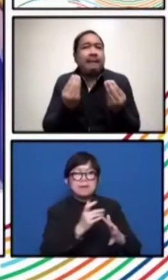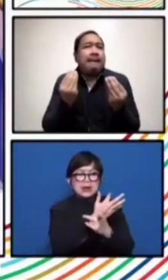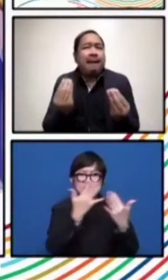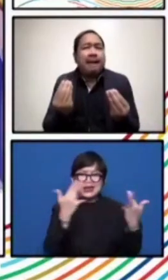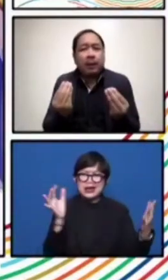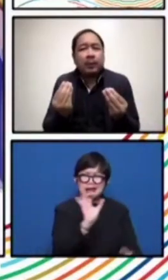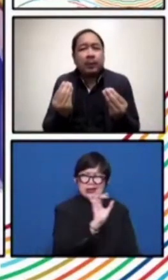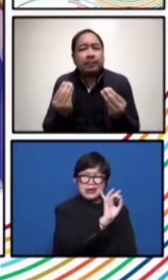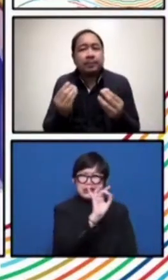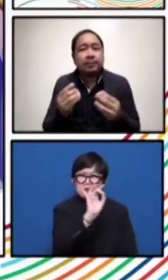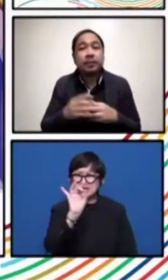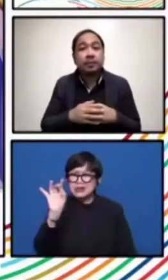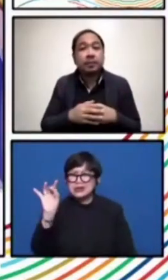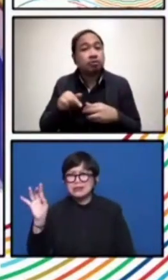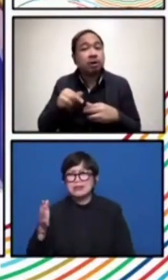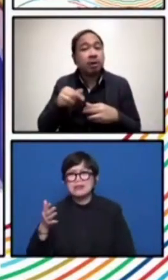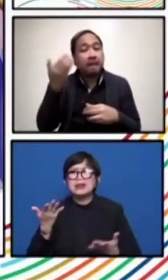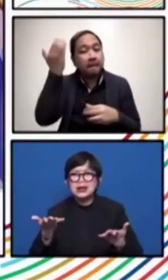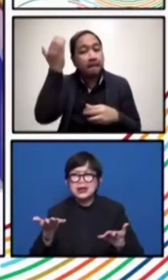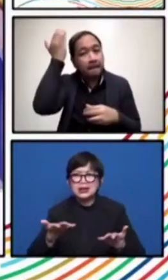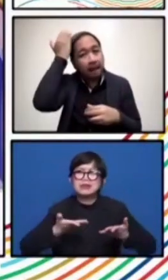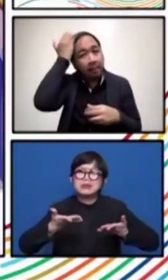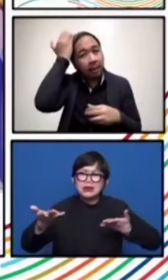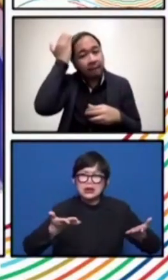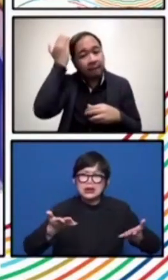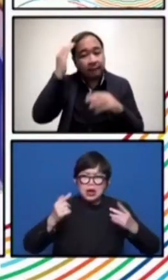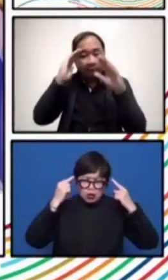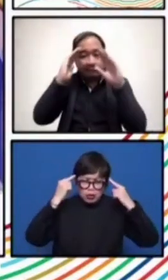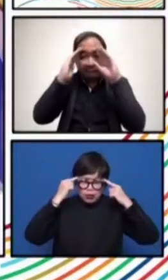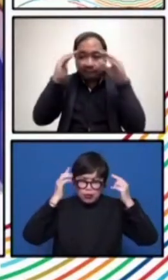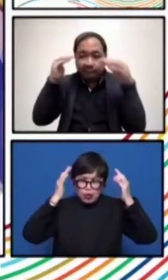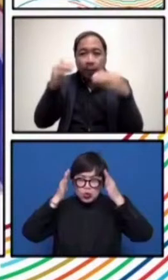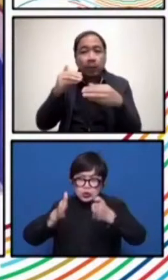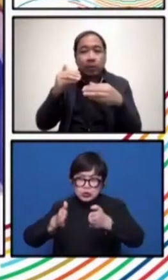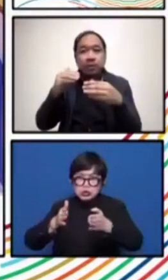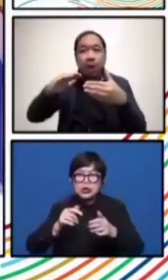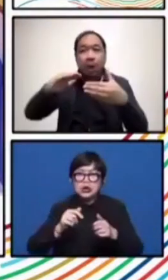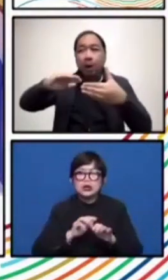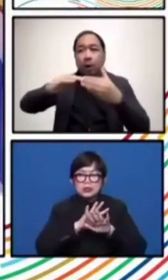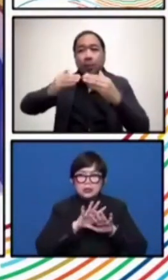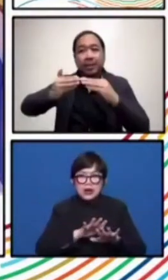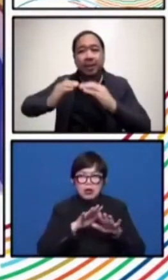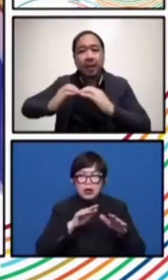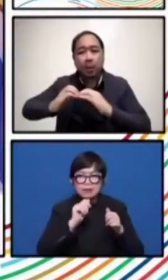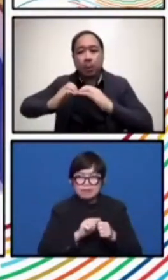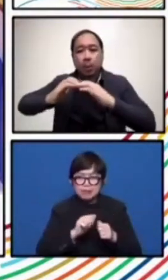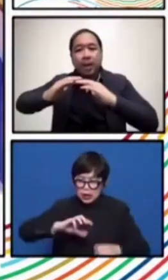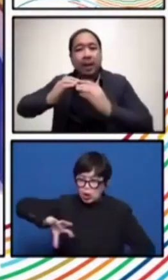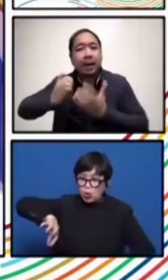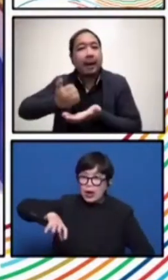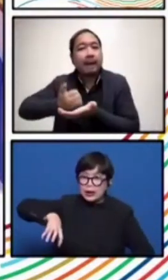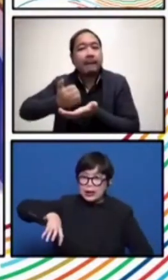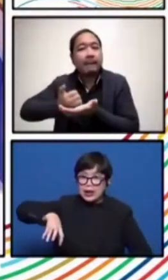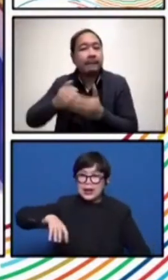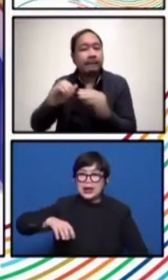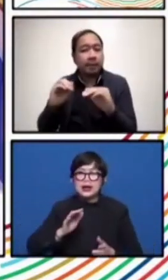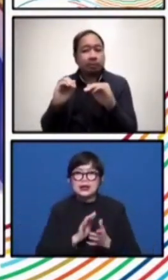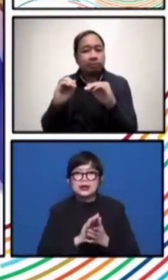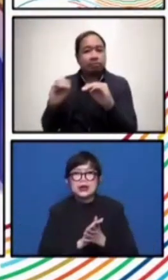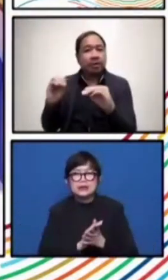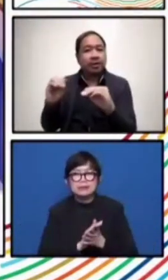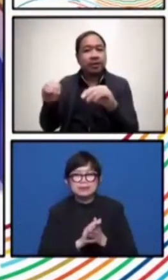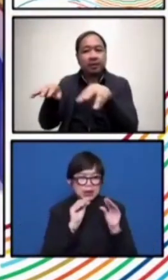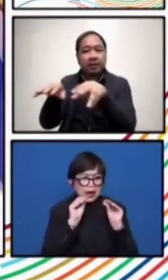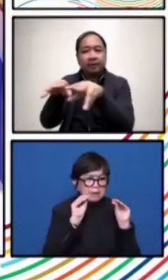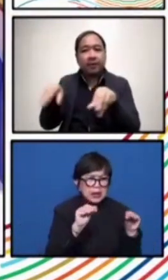Rehabilitation and training people to work with local families at Island